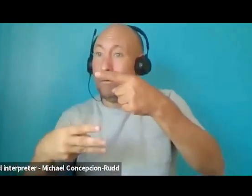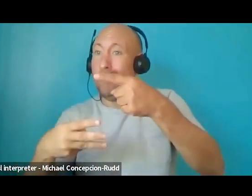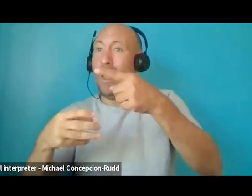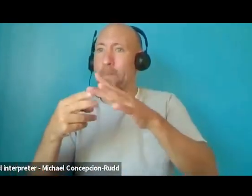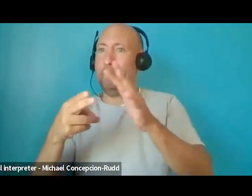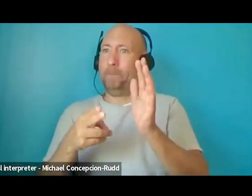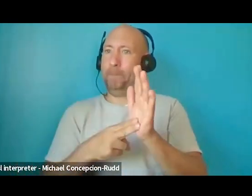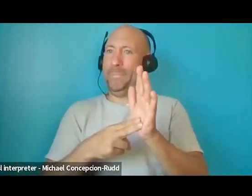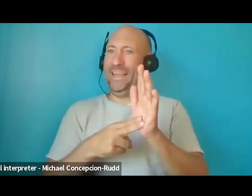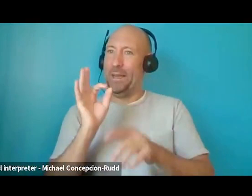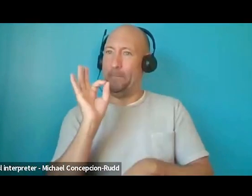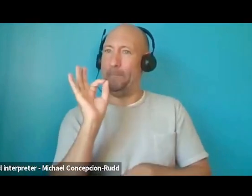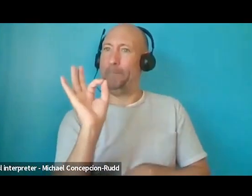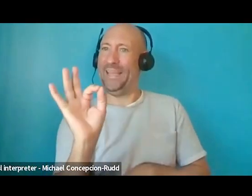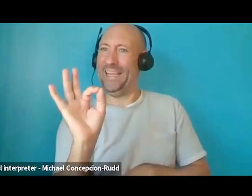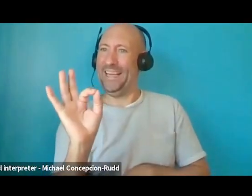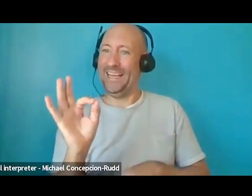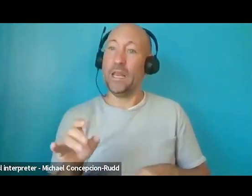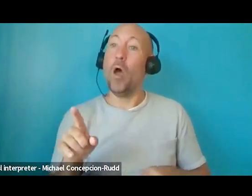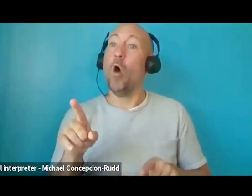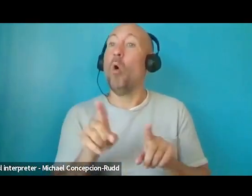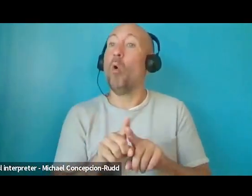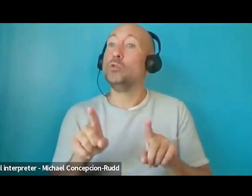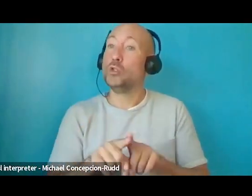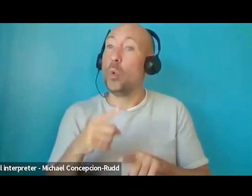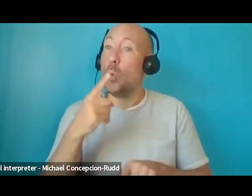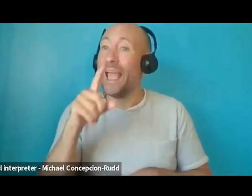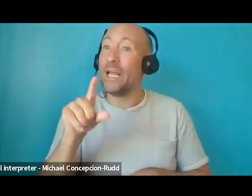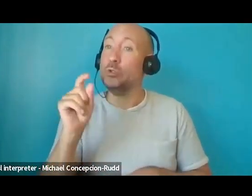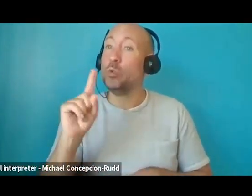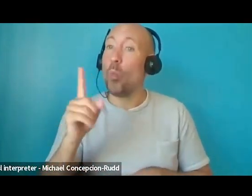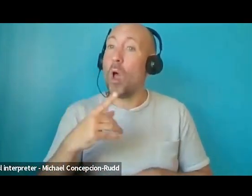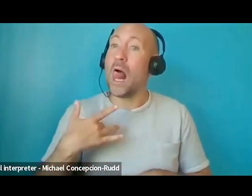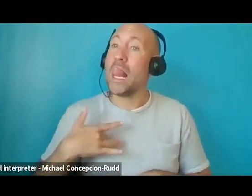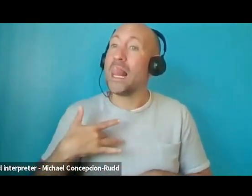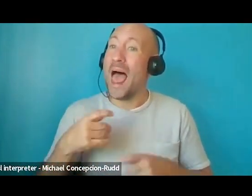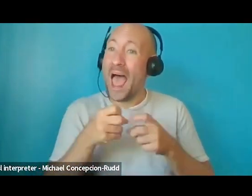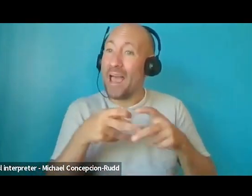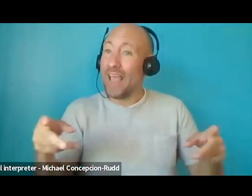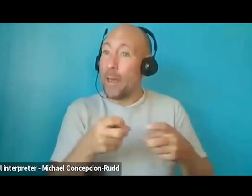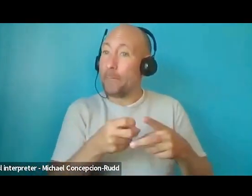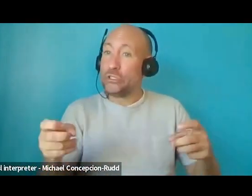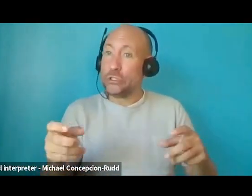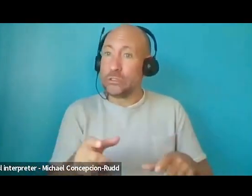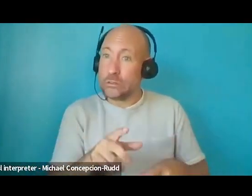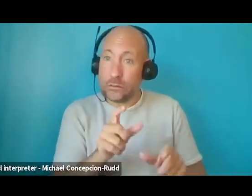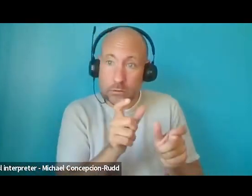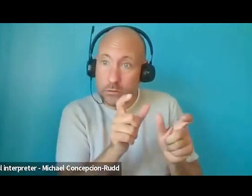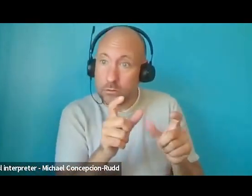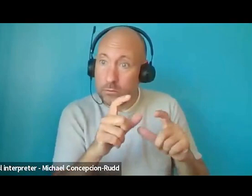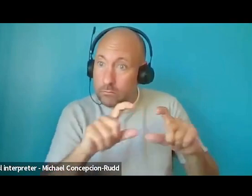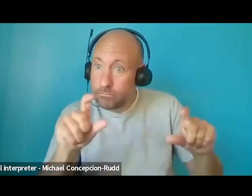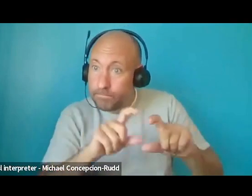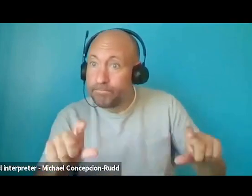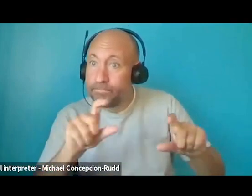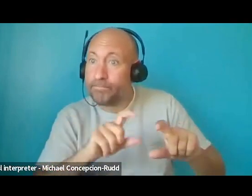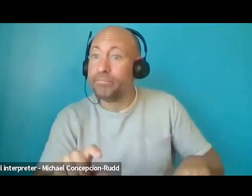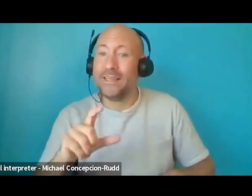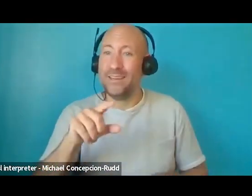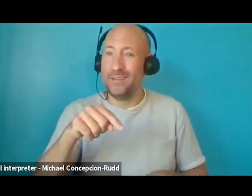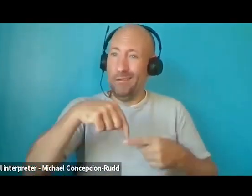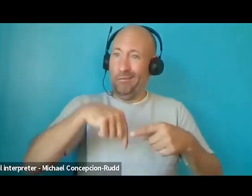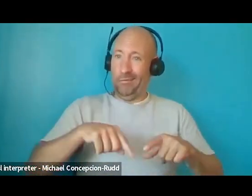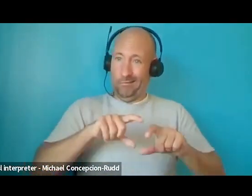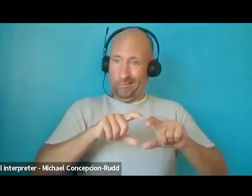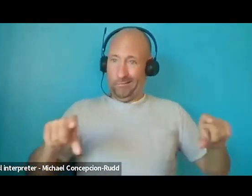We also have live captions in both Italian and English. For the Italian captions, please select the CC button along